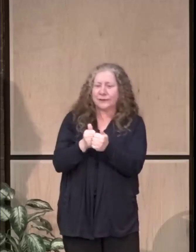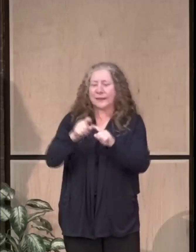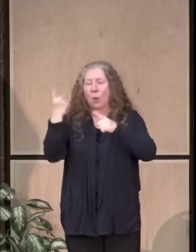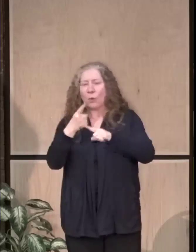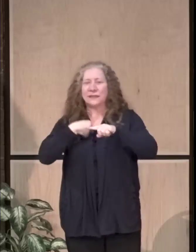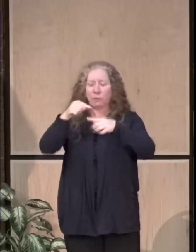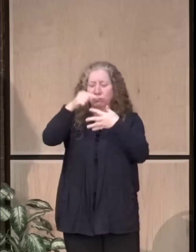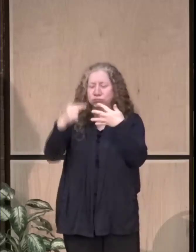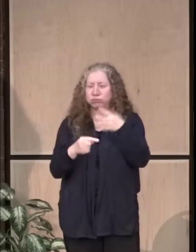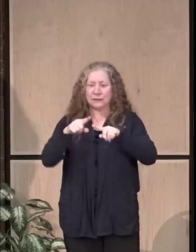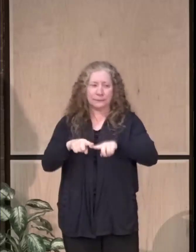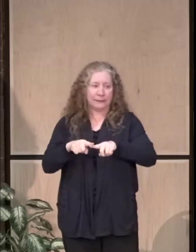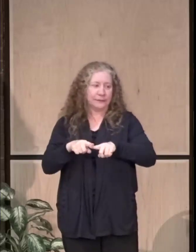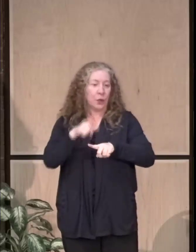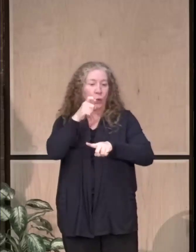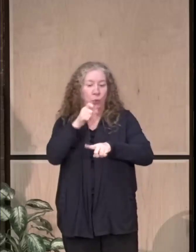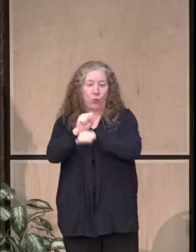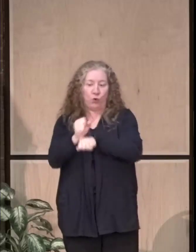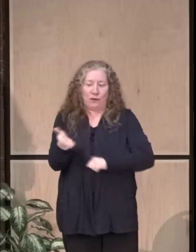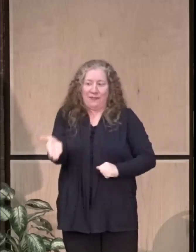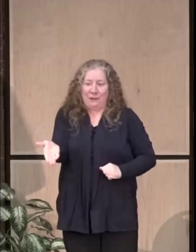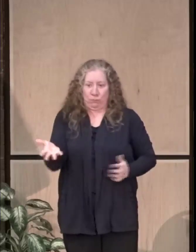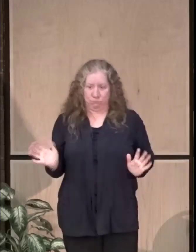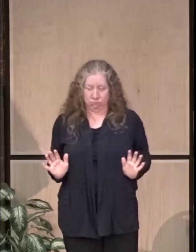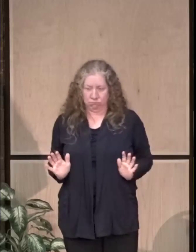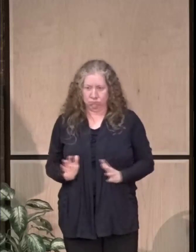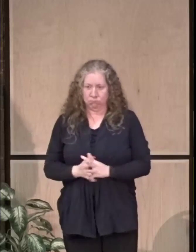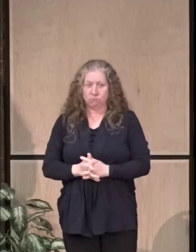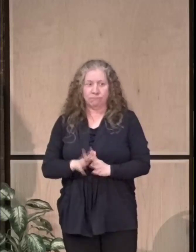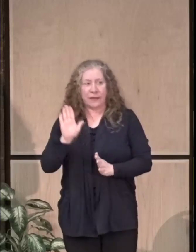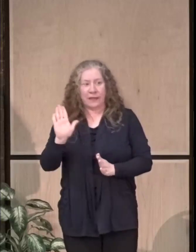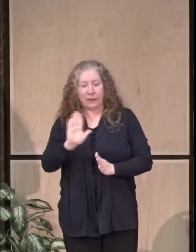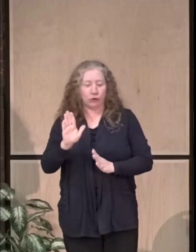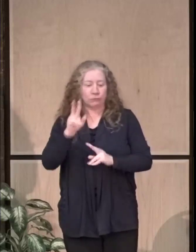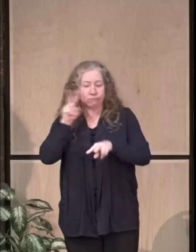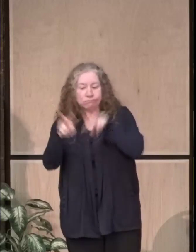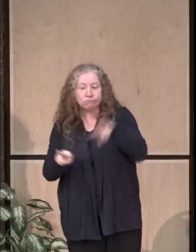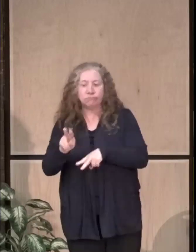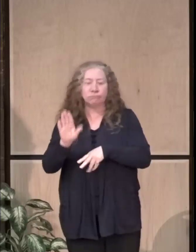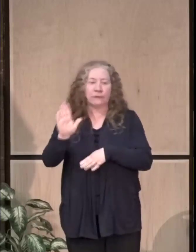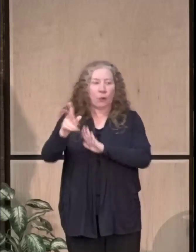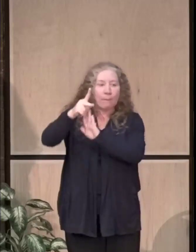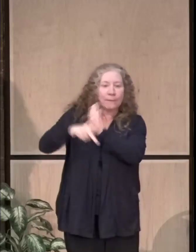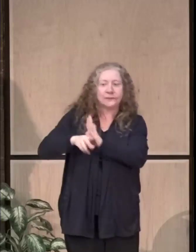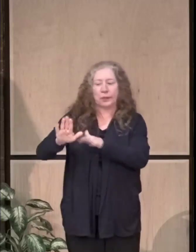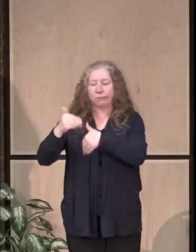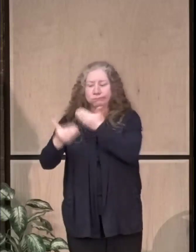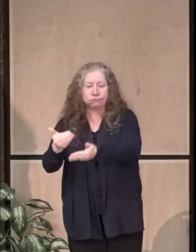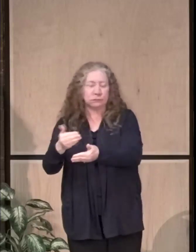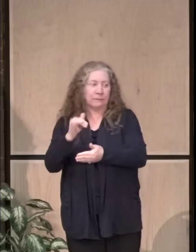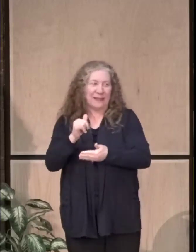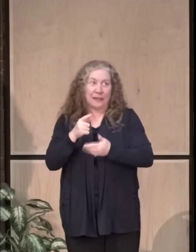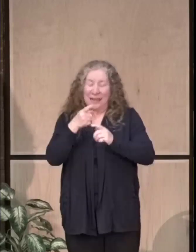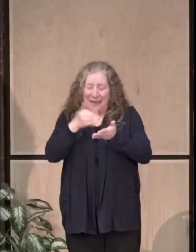you know, the officers that are there, what their observations, as far as what I can remember of our